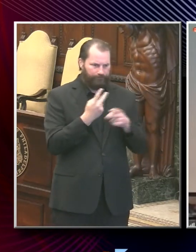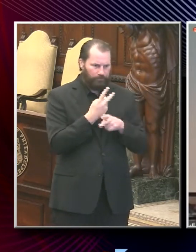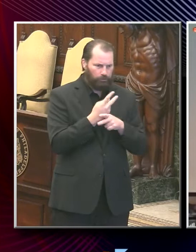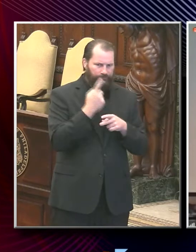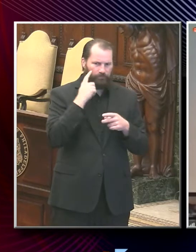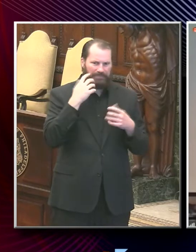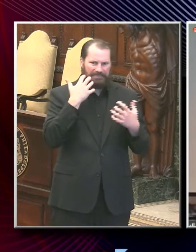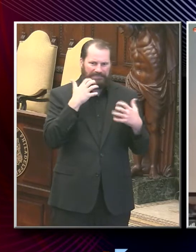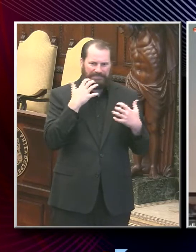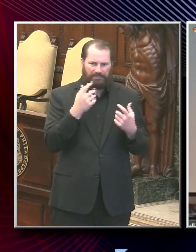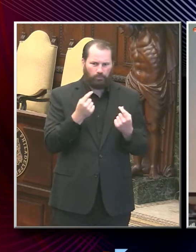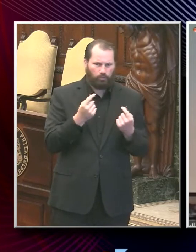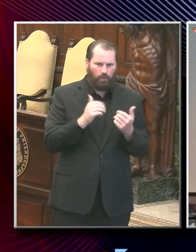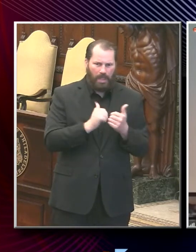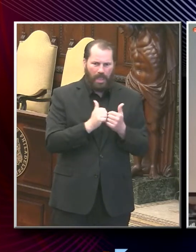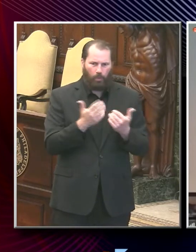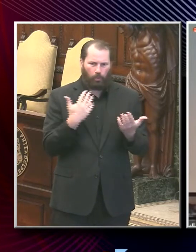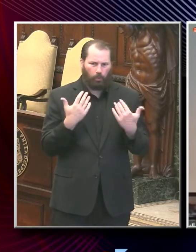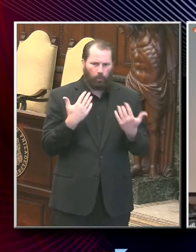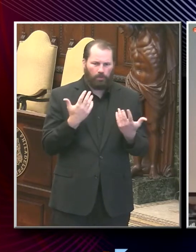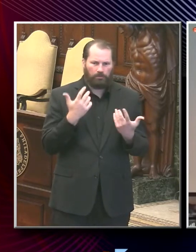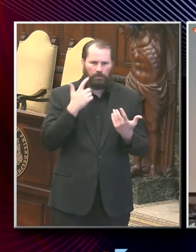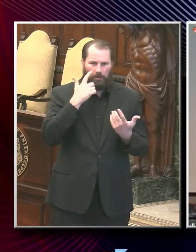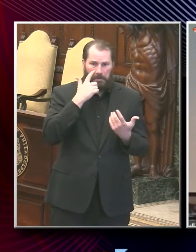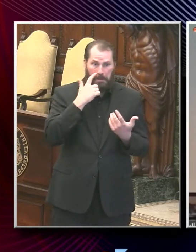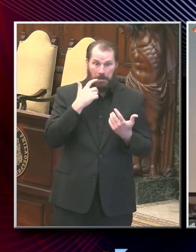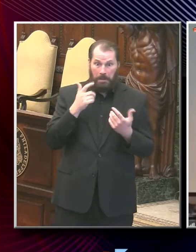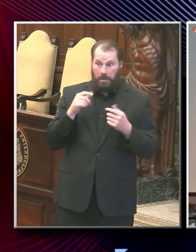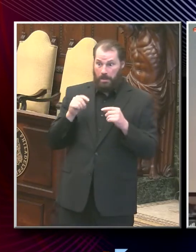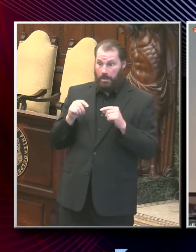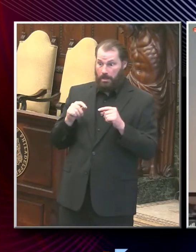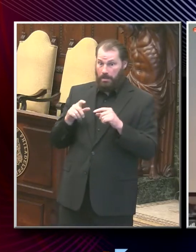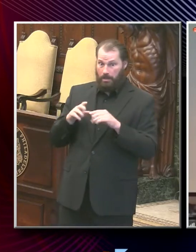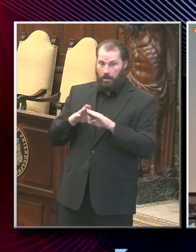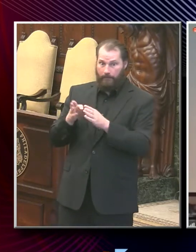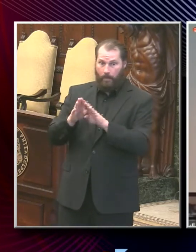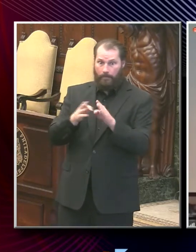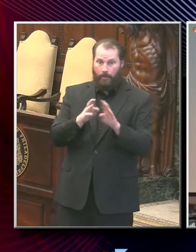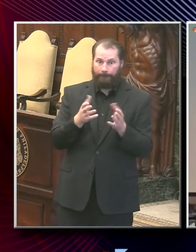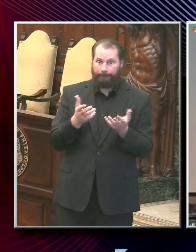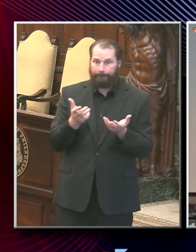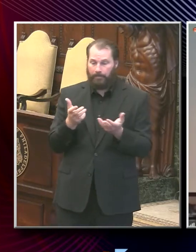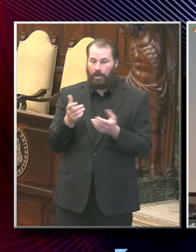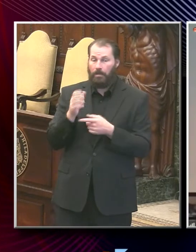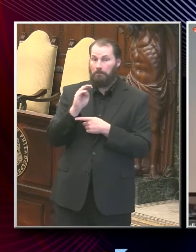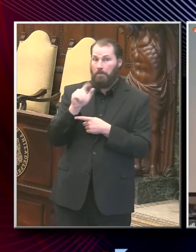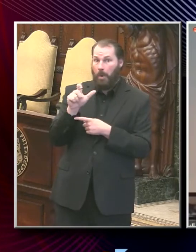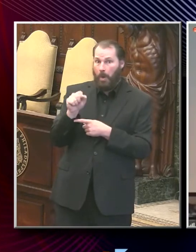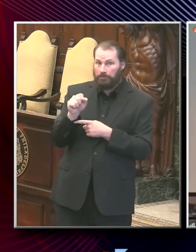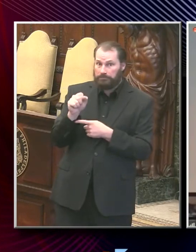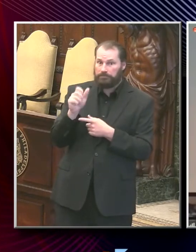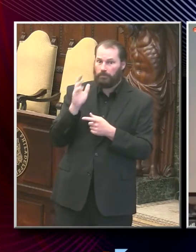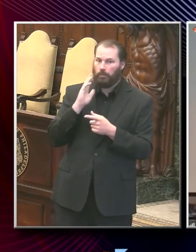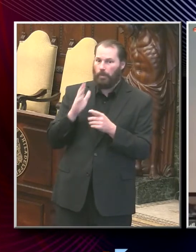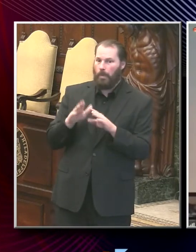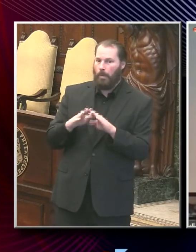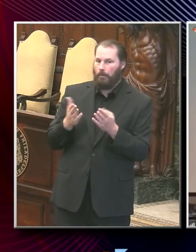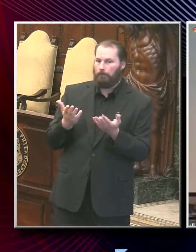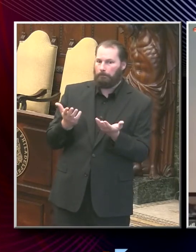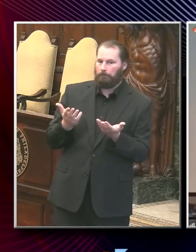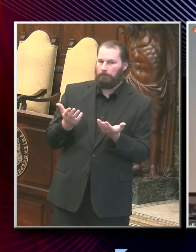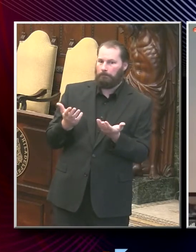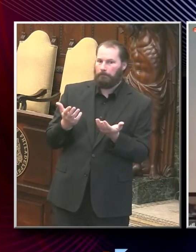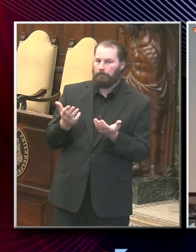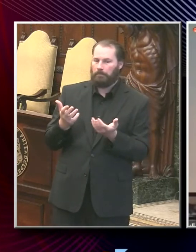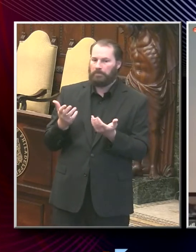be open soon, as well as interiors of malls. So all of that work is ongoing, and we